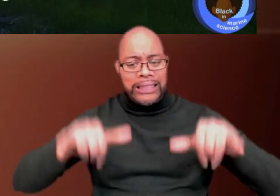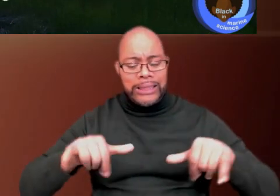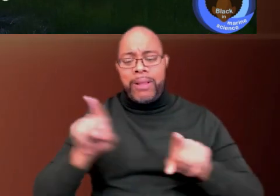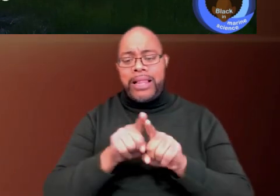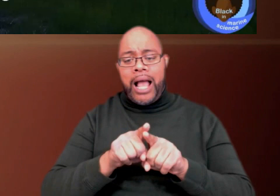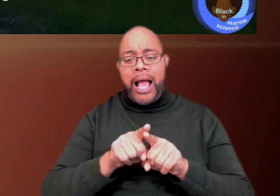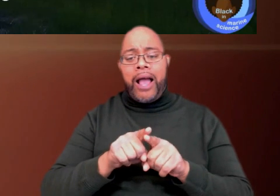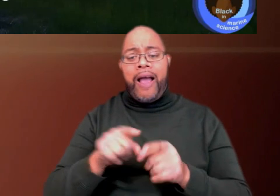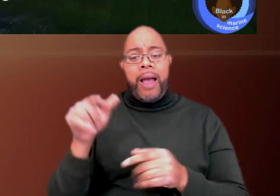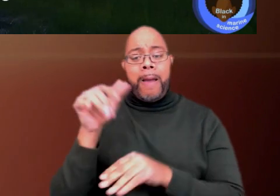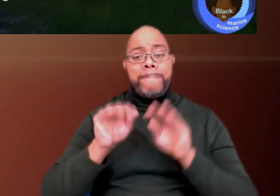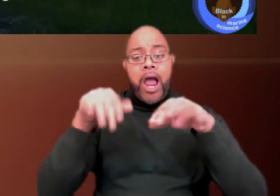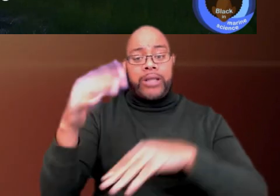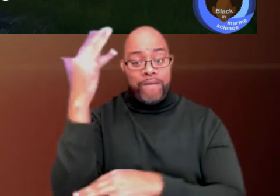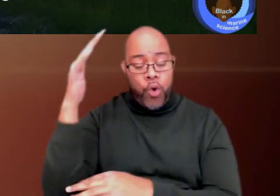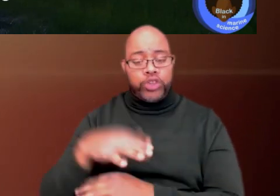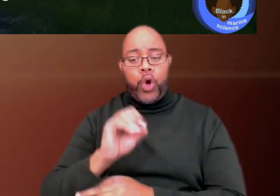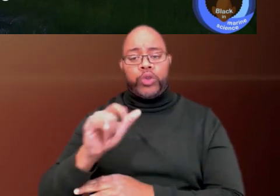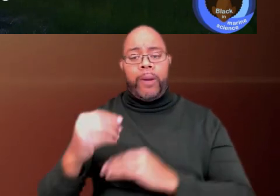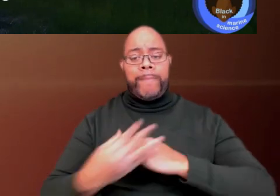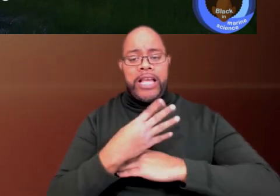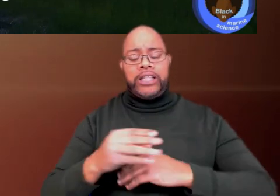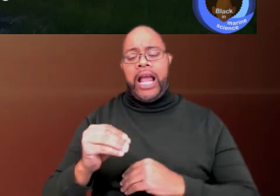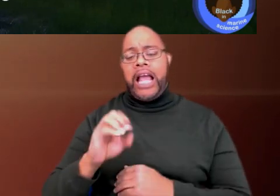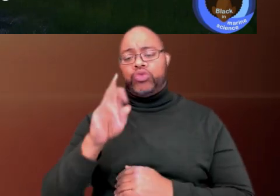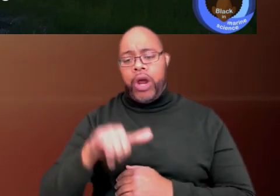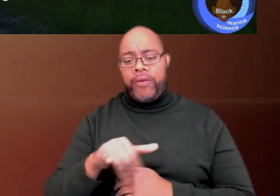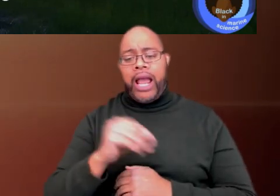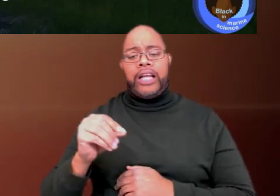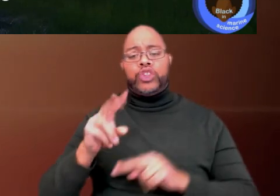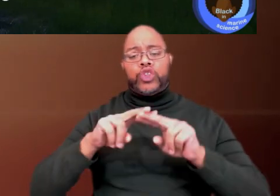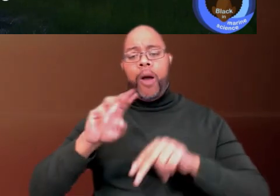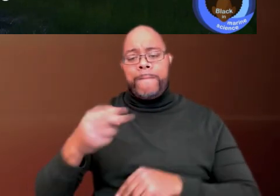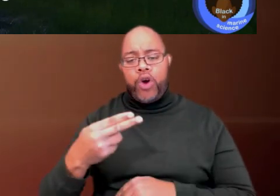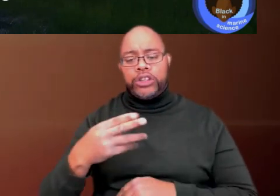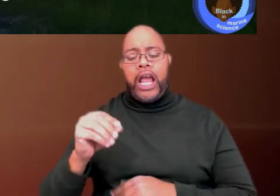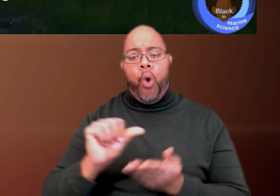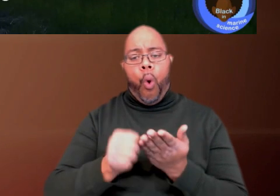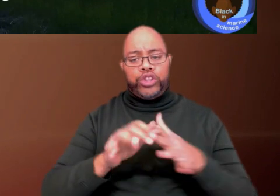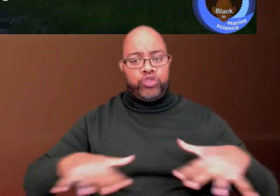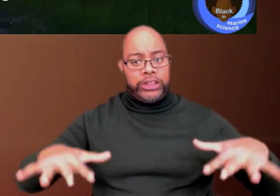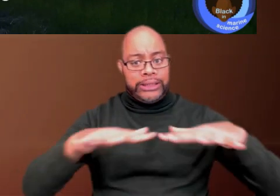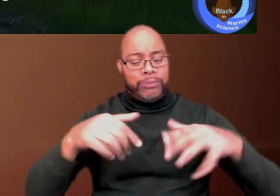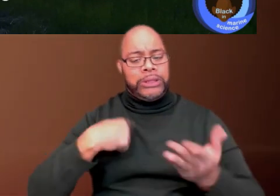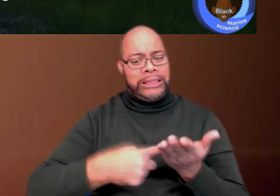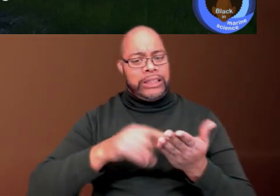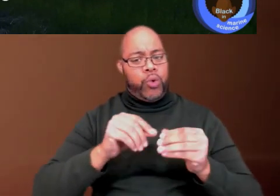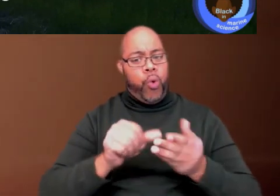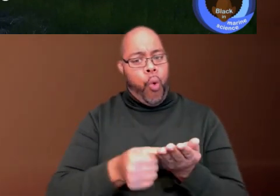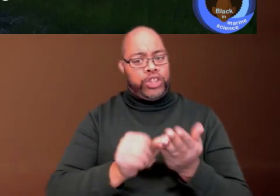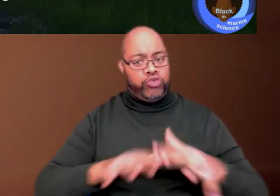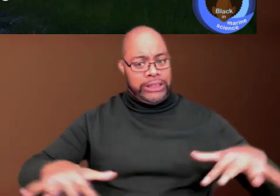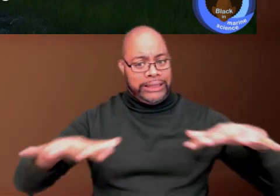such as the maritime forests, coastal beaches, estuaries, salt marshes, and oyster reefs, which is what we'll be talking about